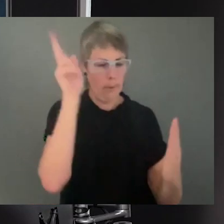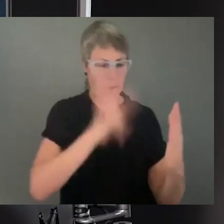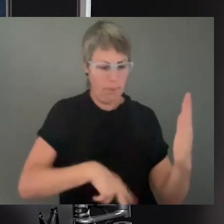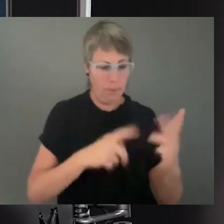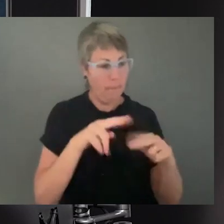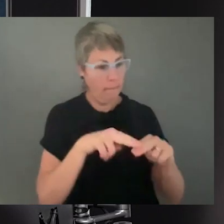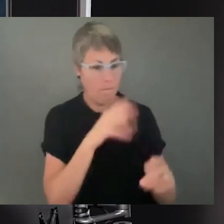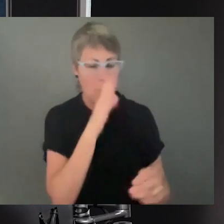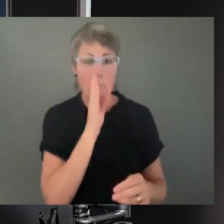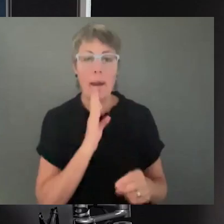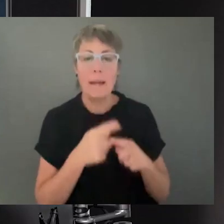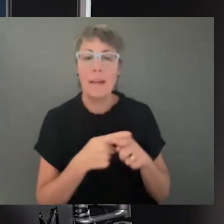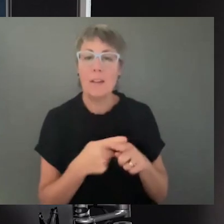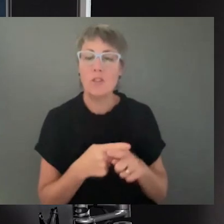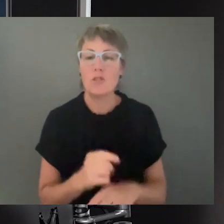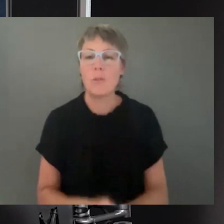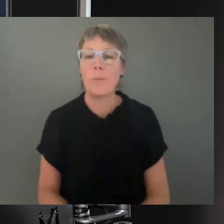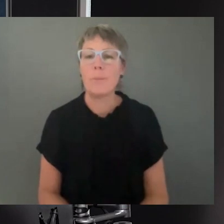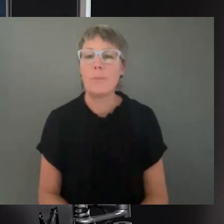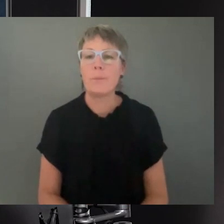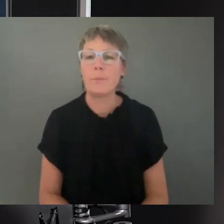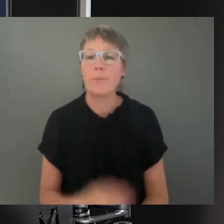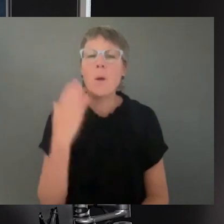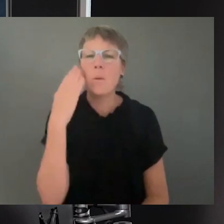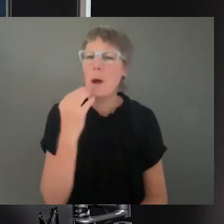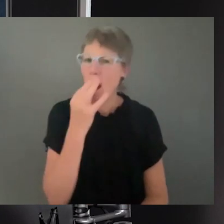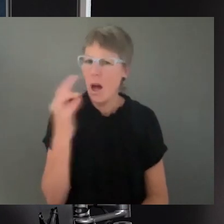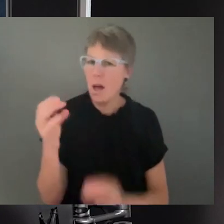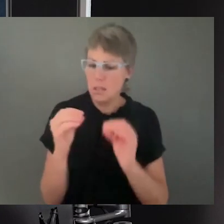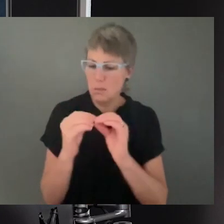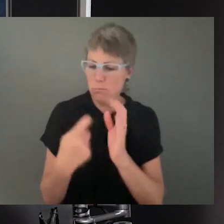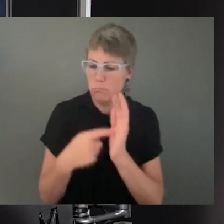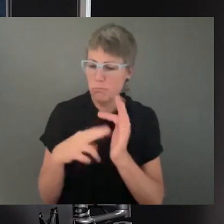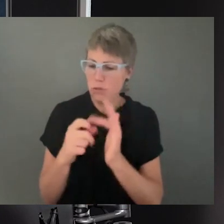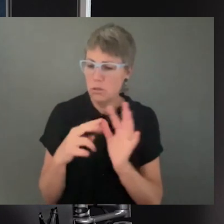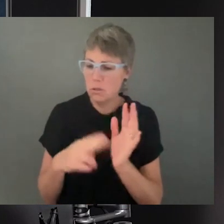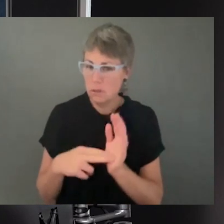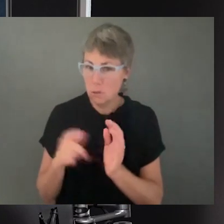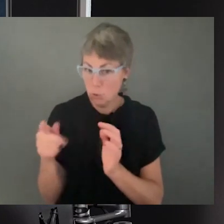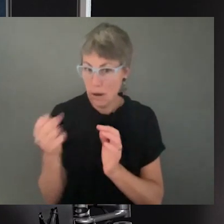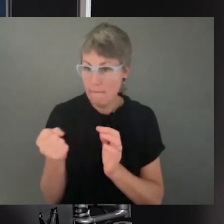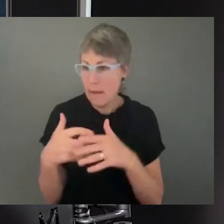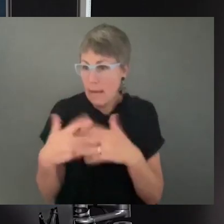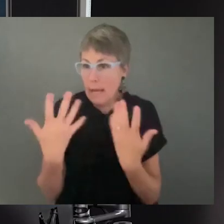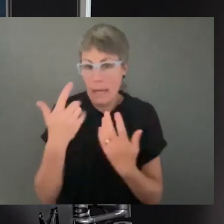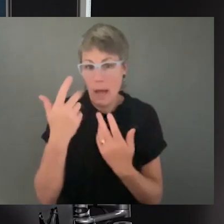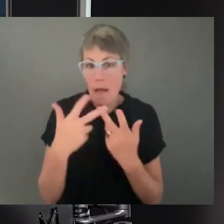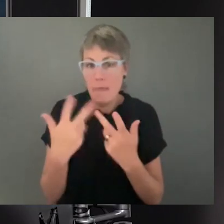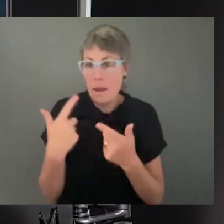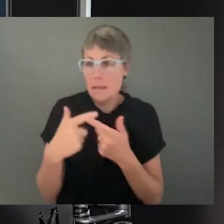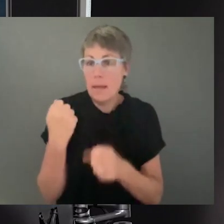possible. Brendan, what are some of the examples of these tools that have been created for access